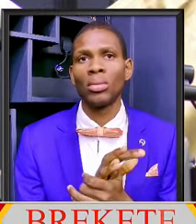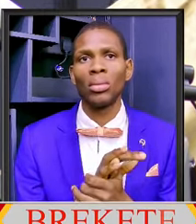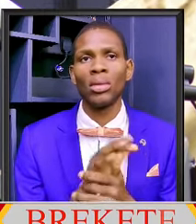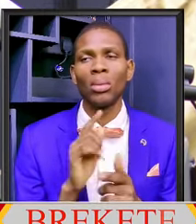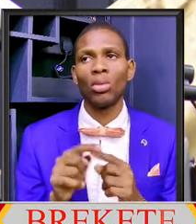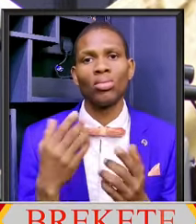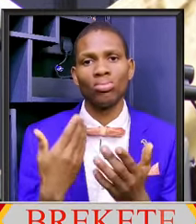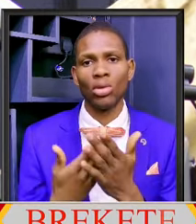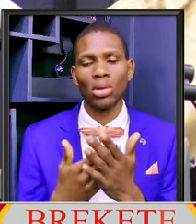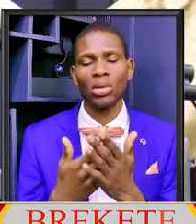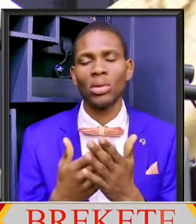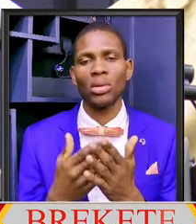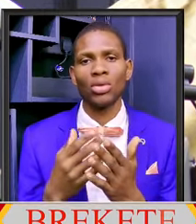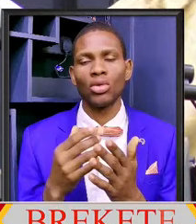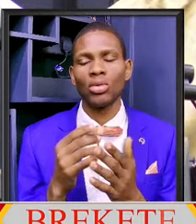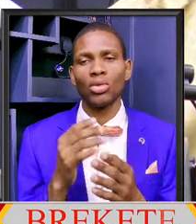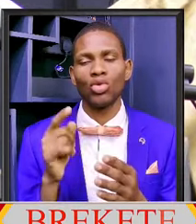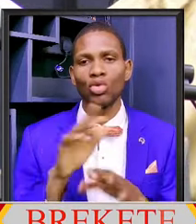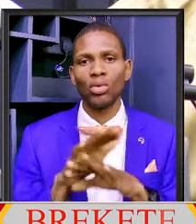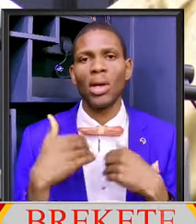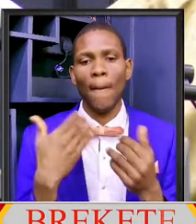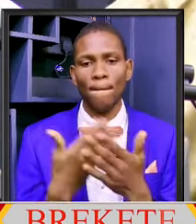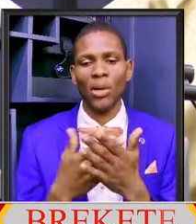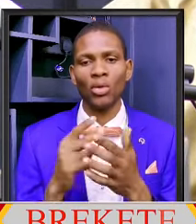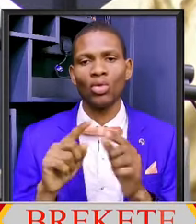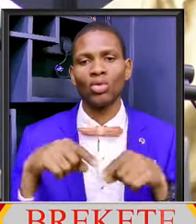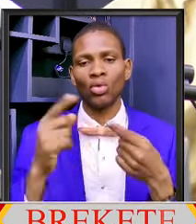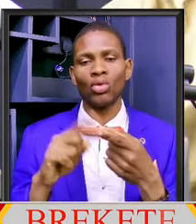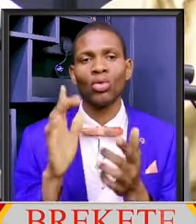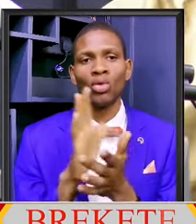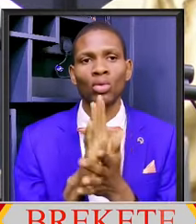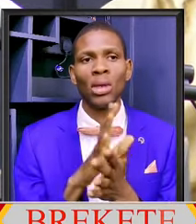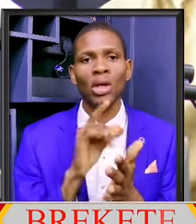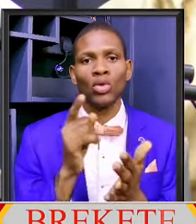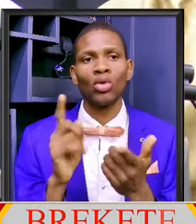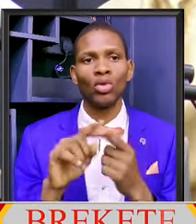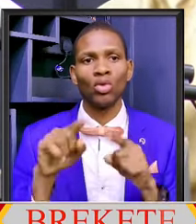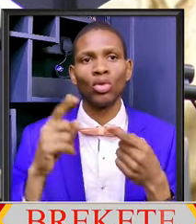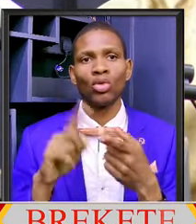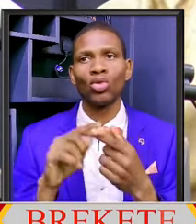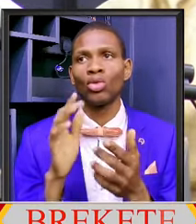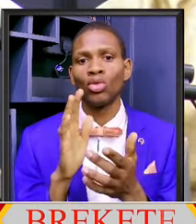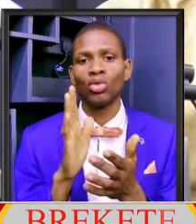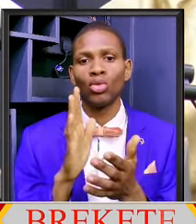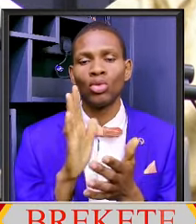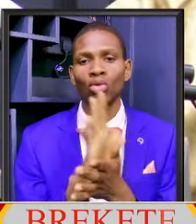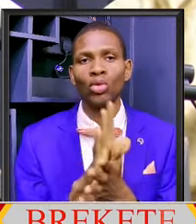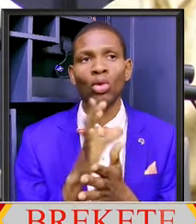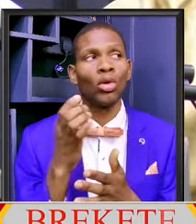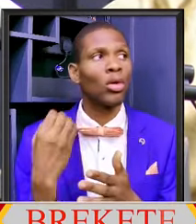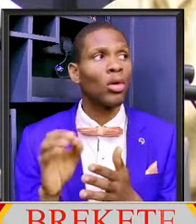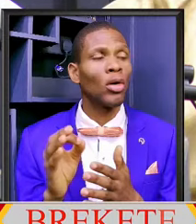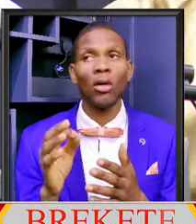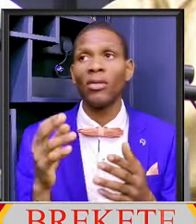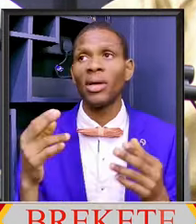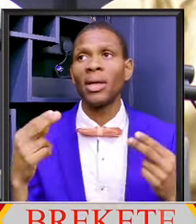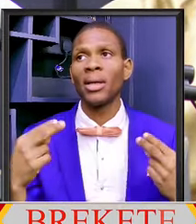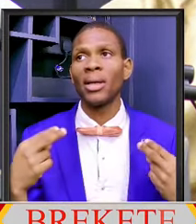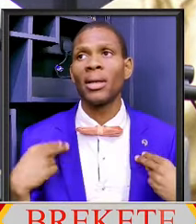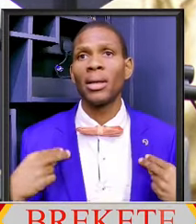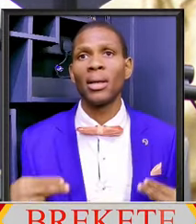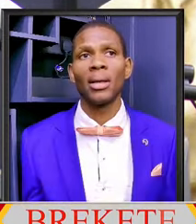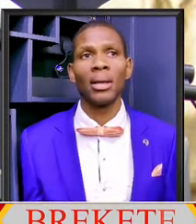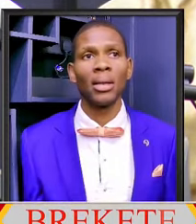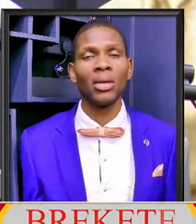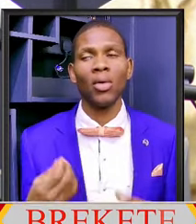But money no there to go for you to go to school. Yes, sir. And you won't go school of health school of health. Yes,